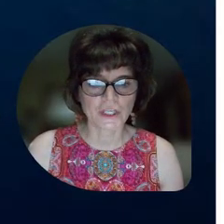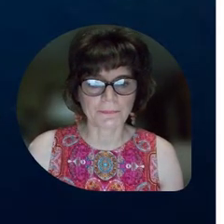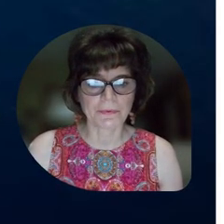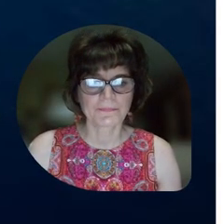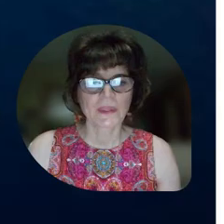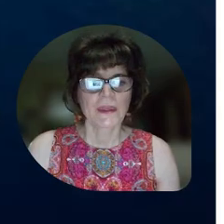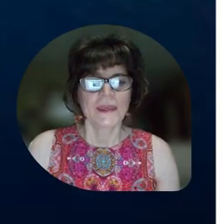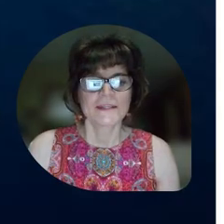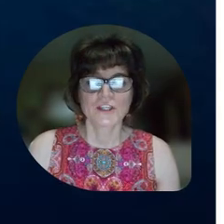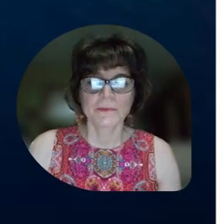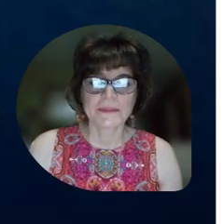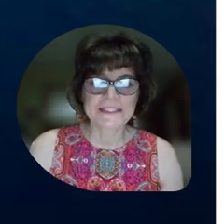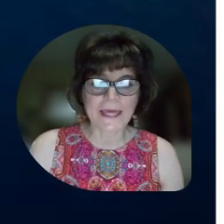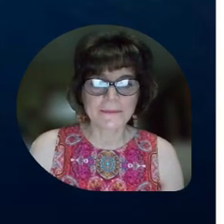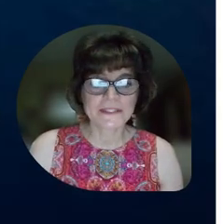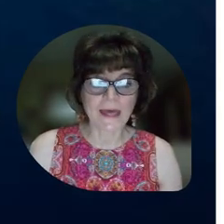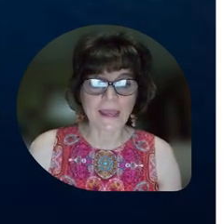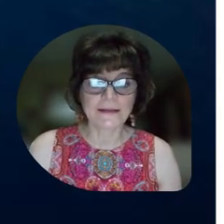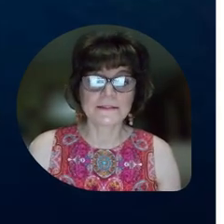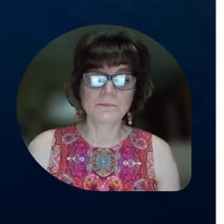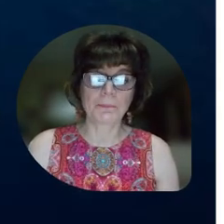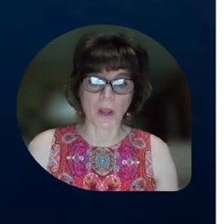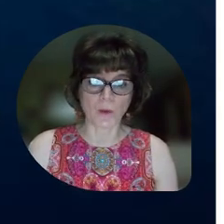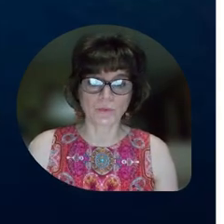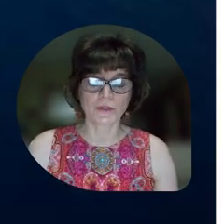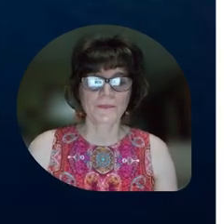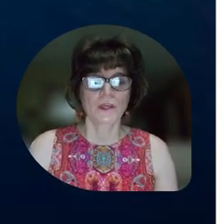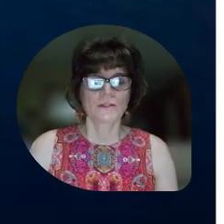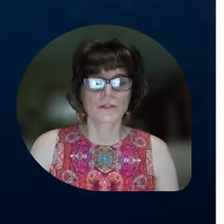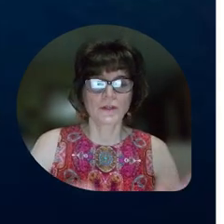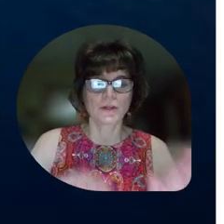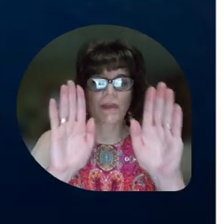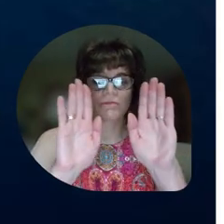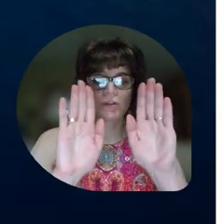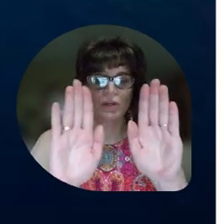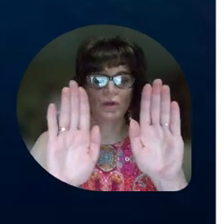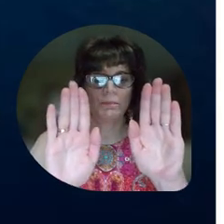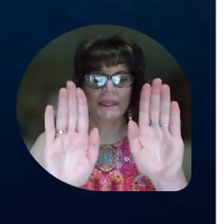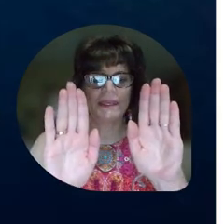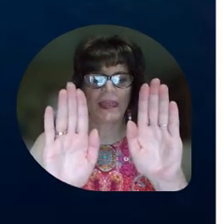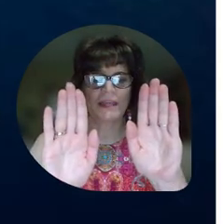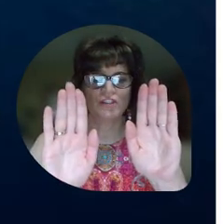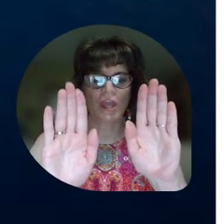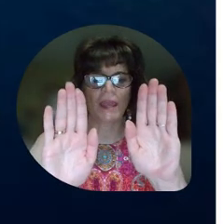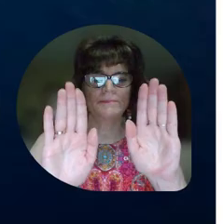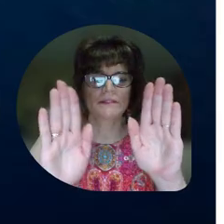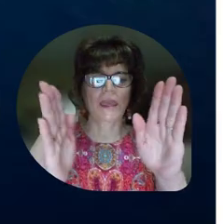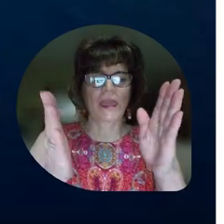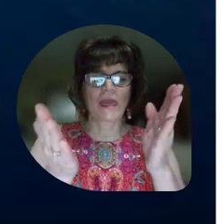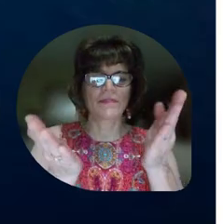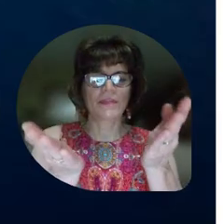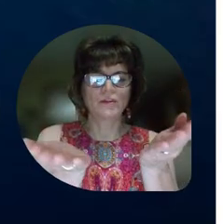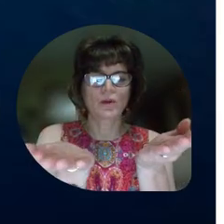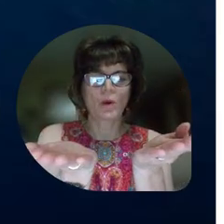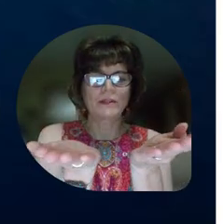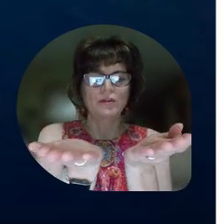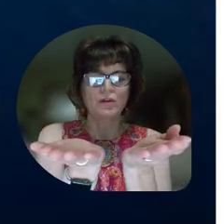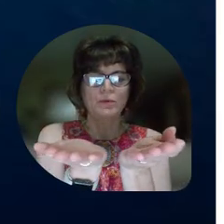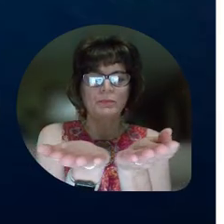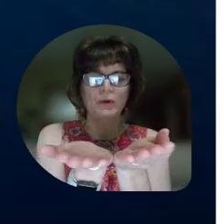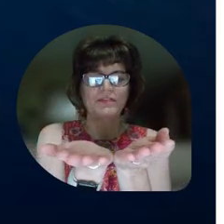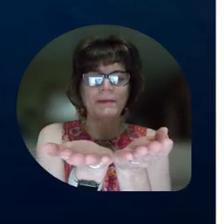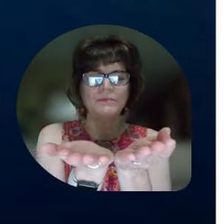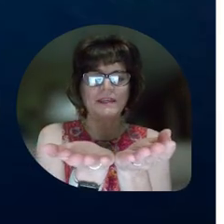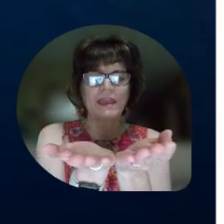Cruise ship. It's going to be the same sign as boat. So you're going to have two B hand shape, and then you're going